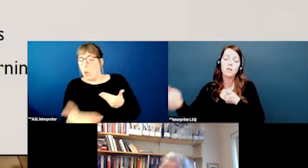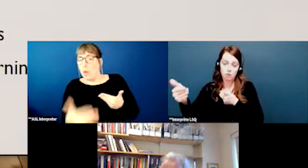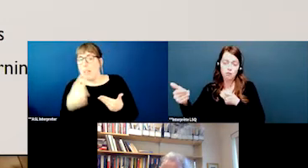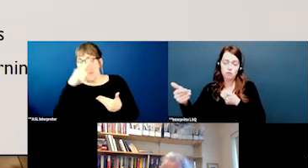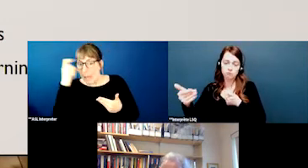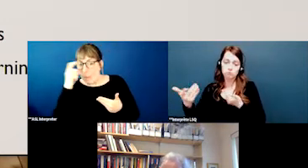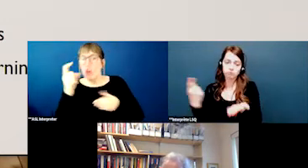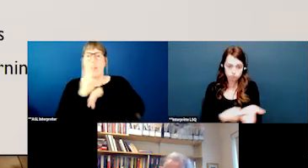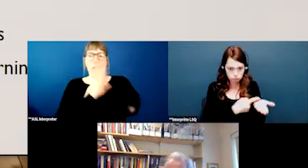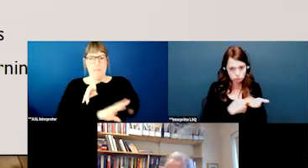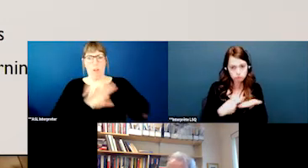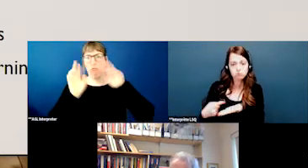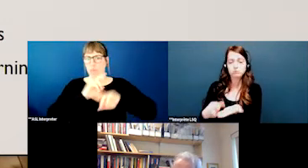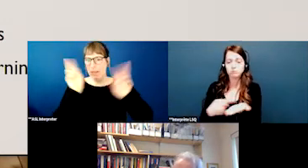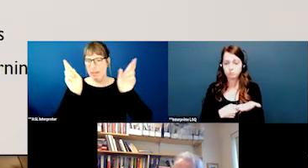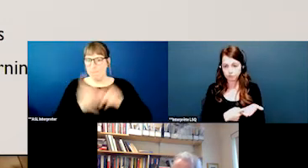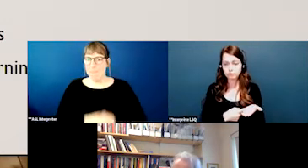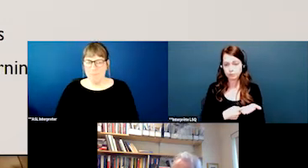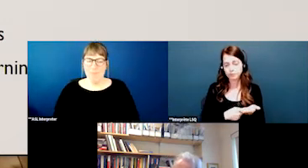fall.